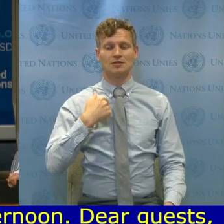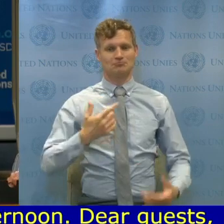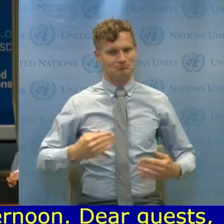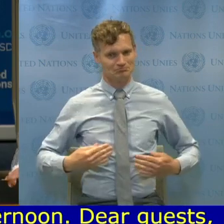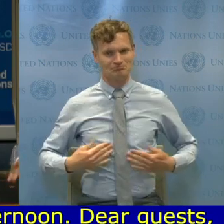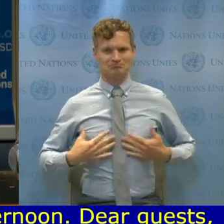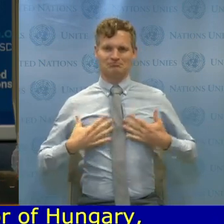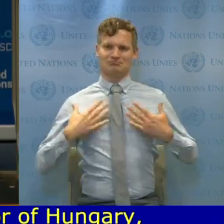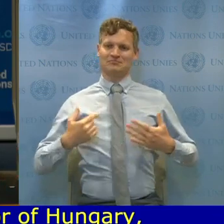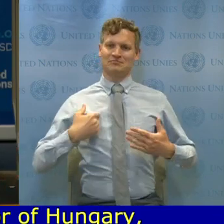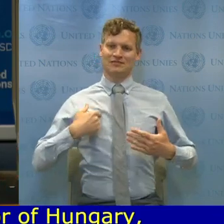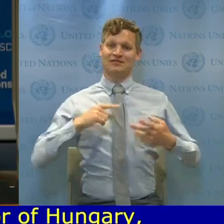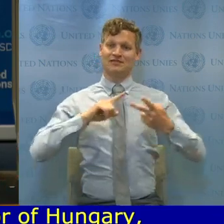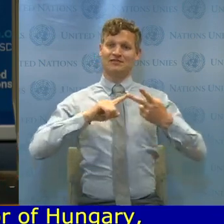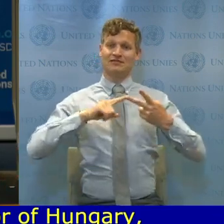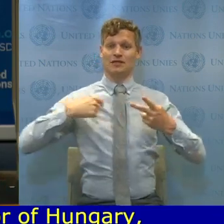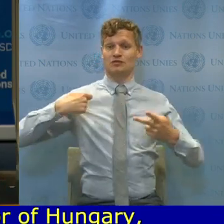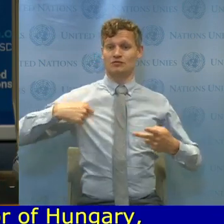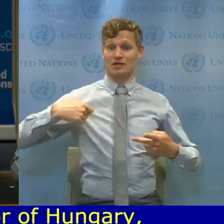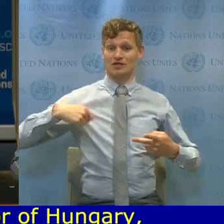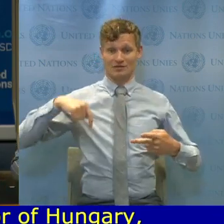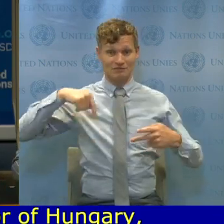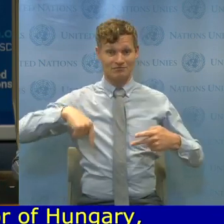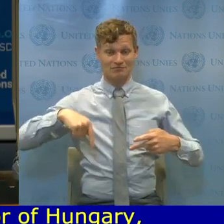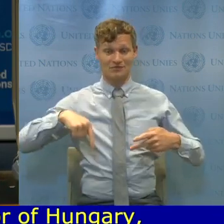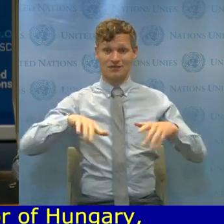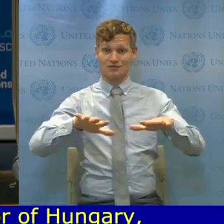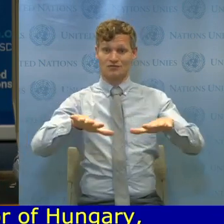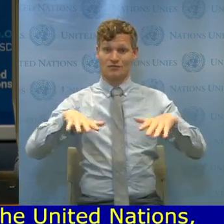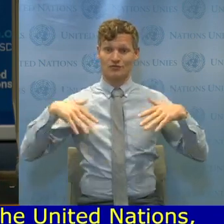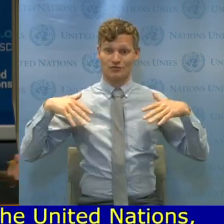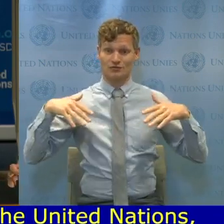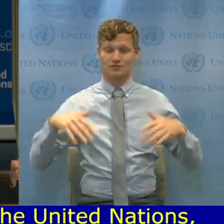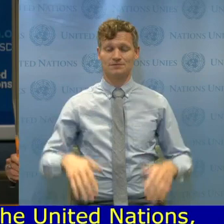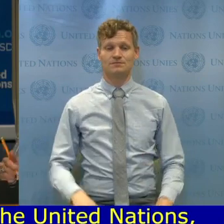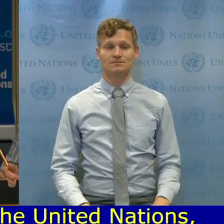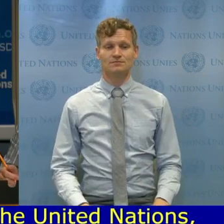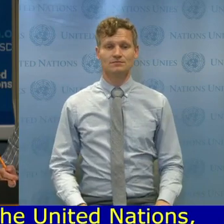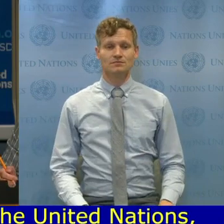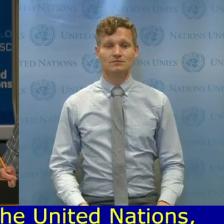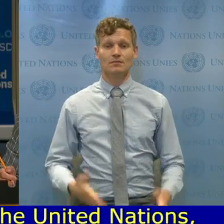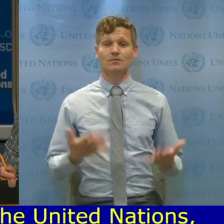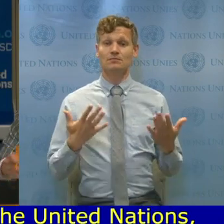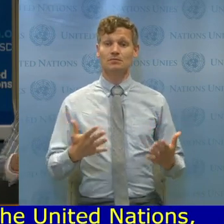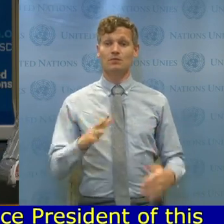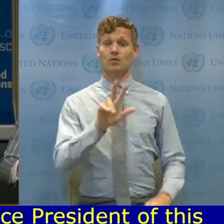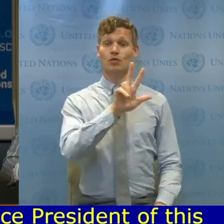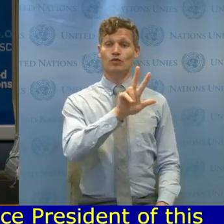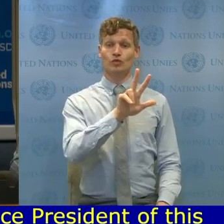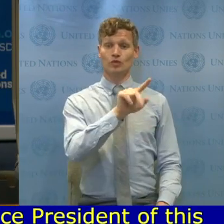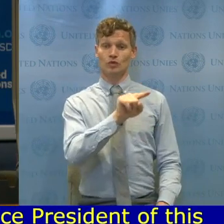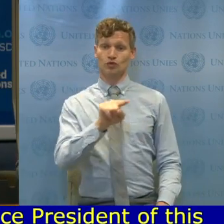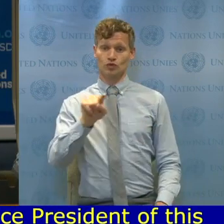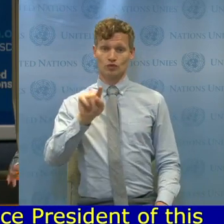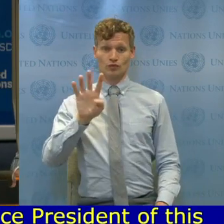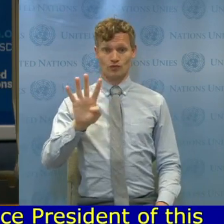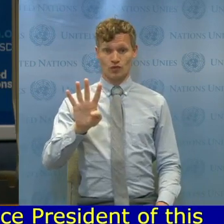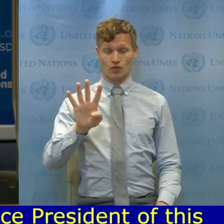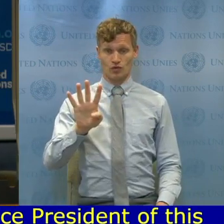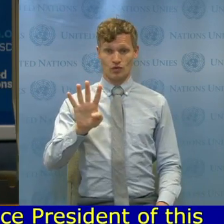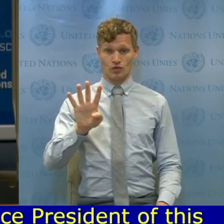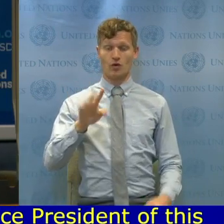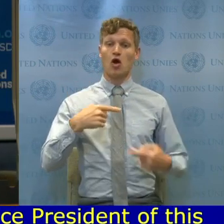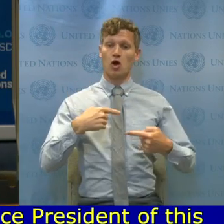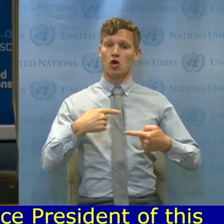conference. So let's continue from 3 till 4 o'clock, the general